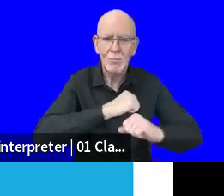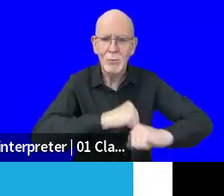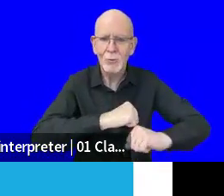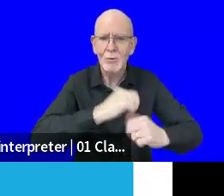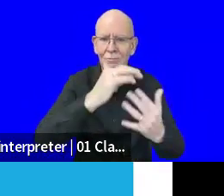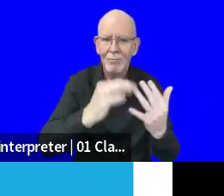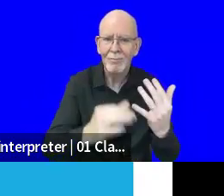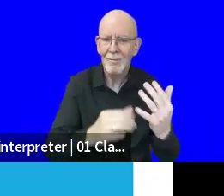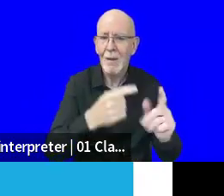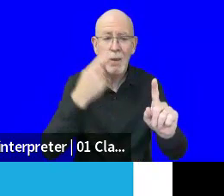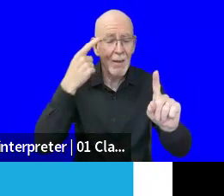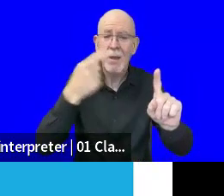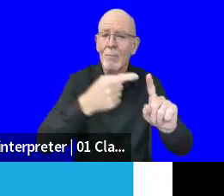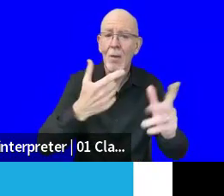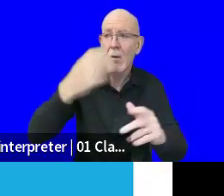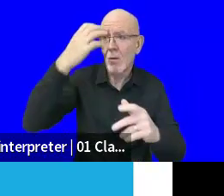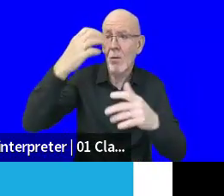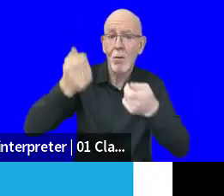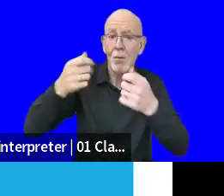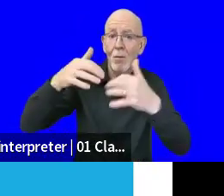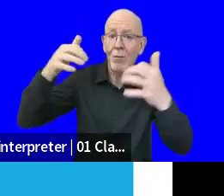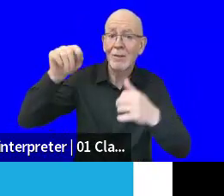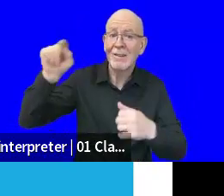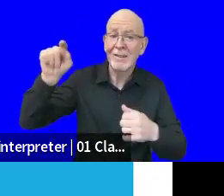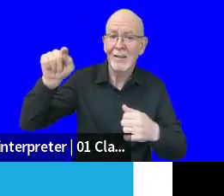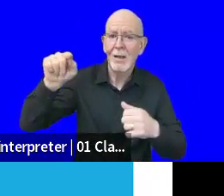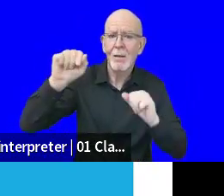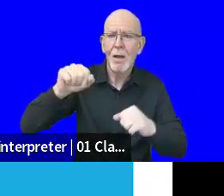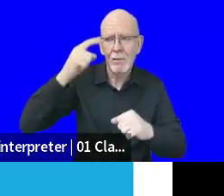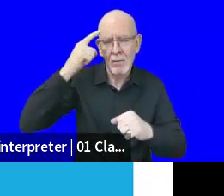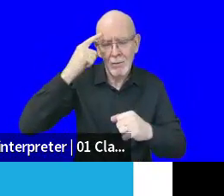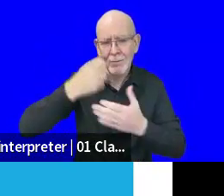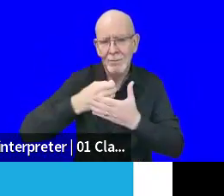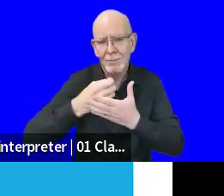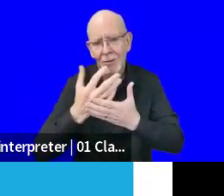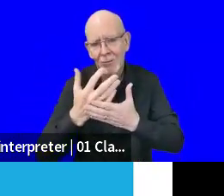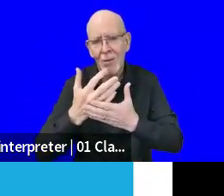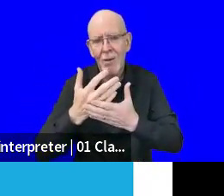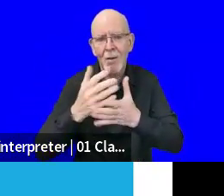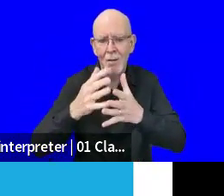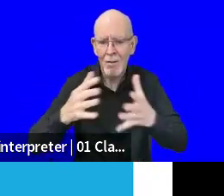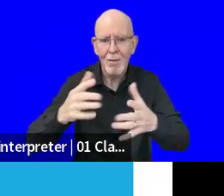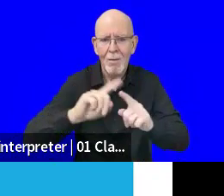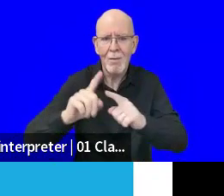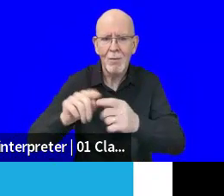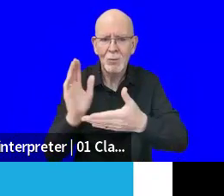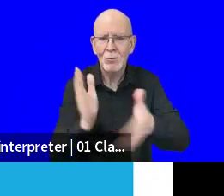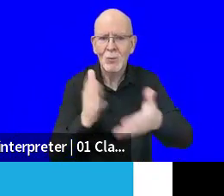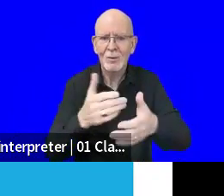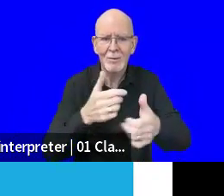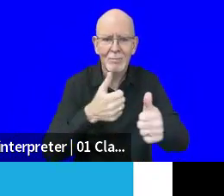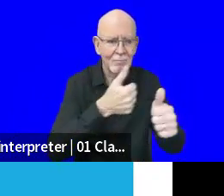but it's not yet provided. It's not yet available. And a very important objective of